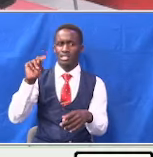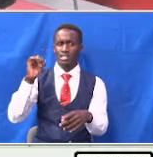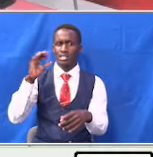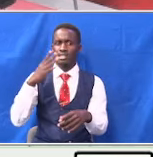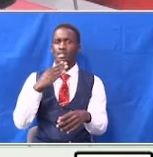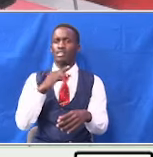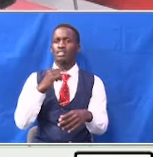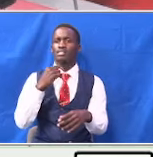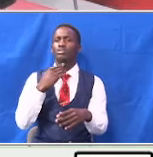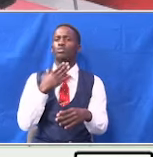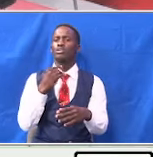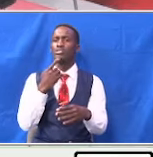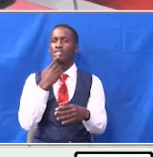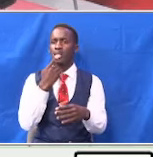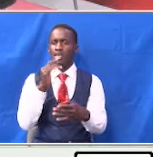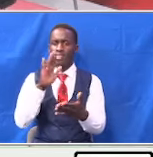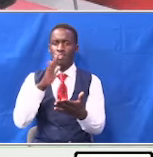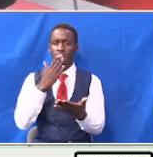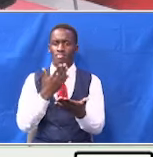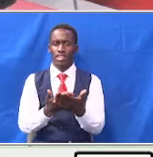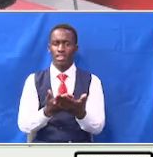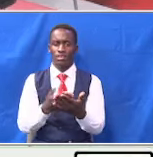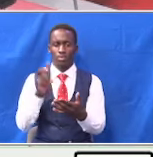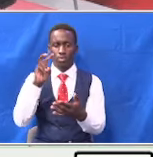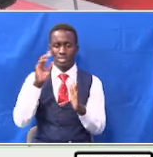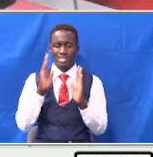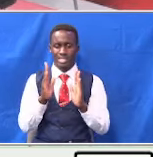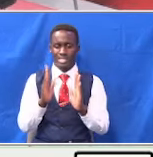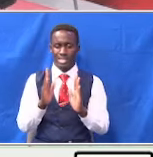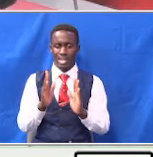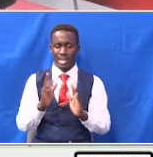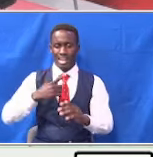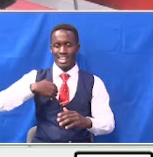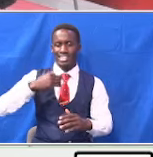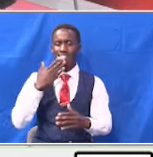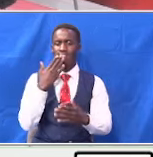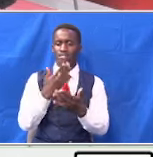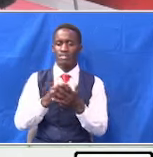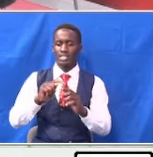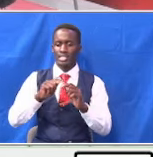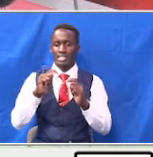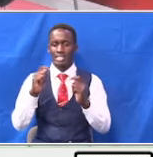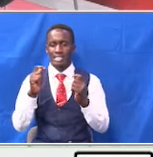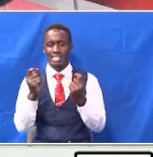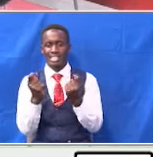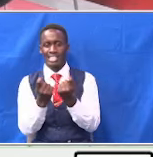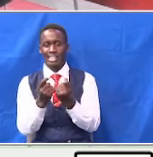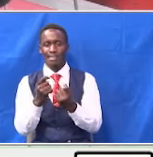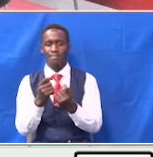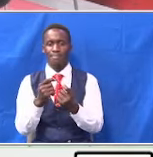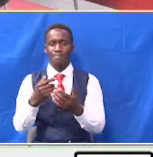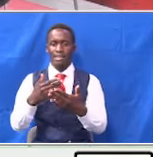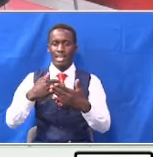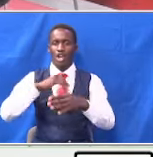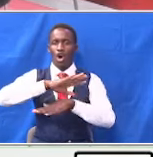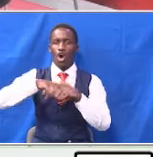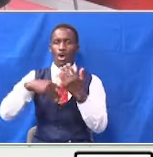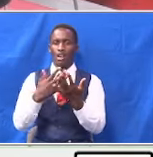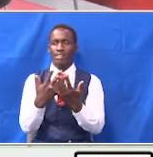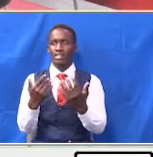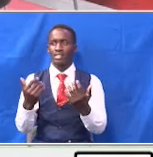all of you who are watching us at home. I want to say thank you to the team behind the camera, the editorial team, the camera people, the people in the